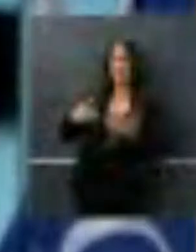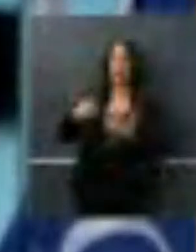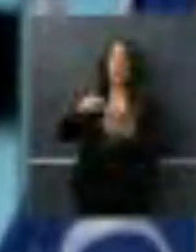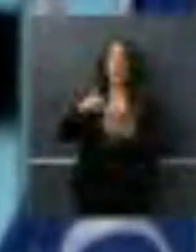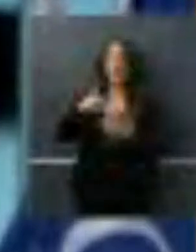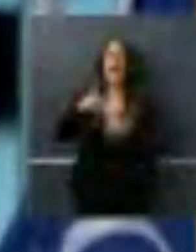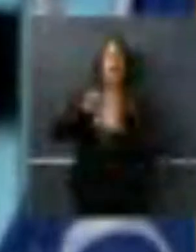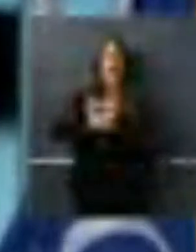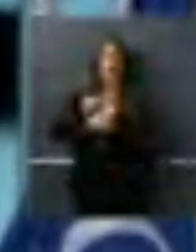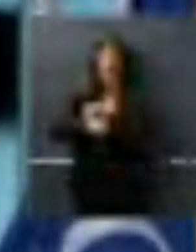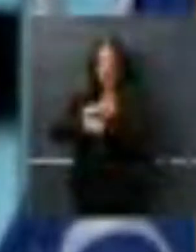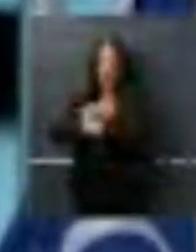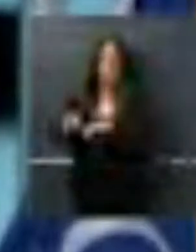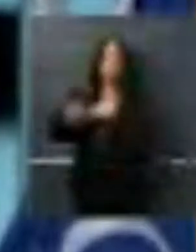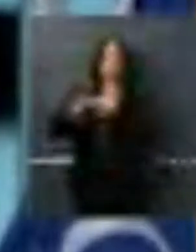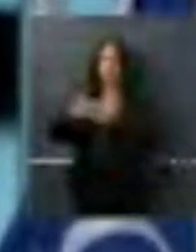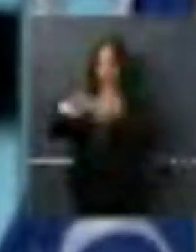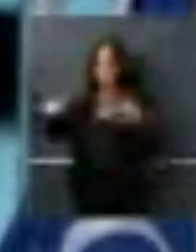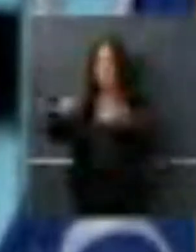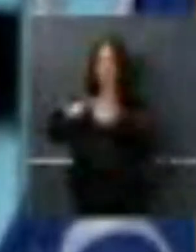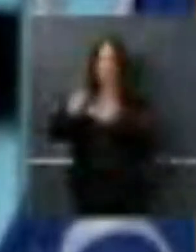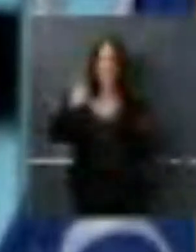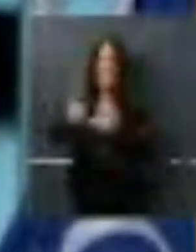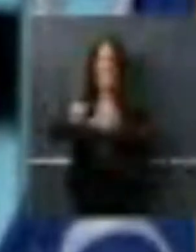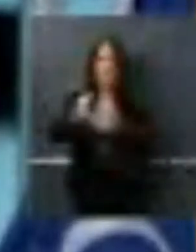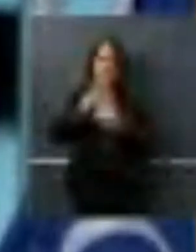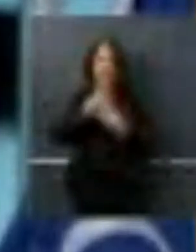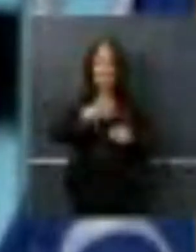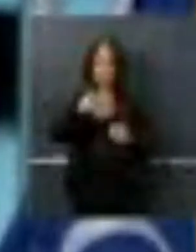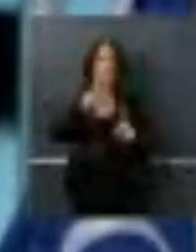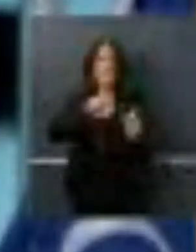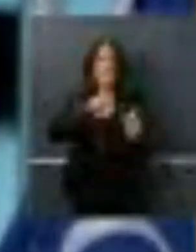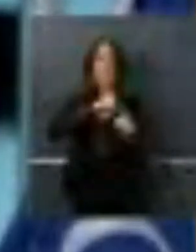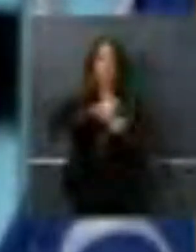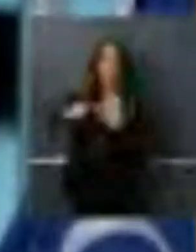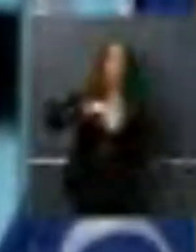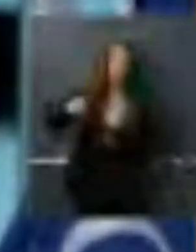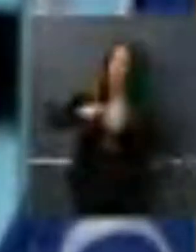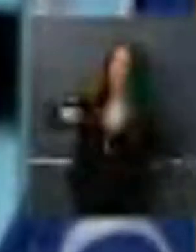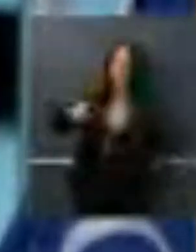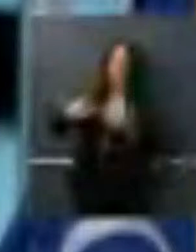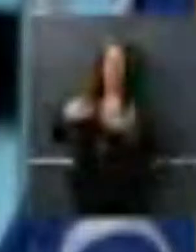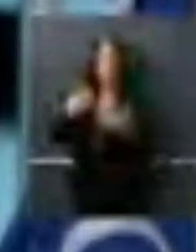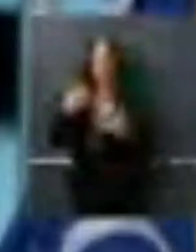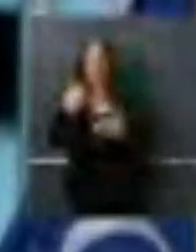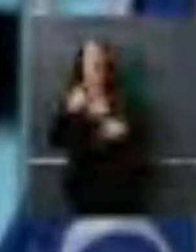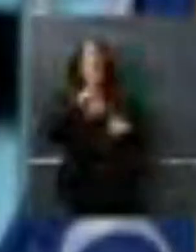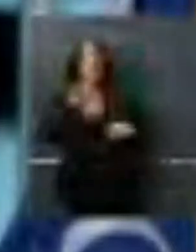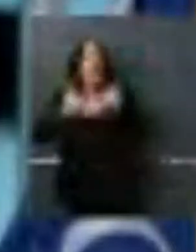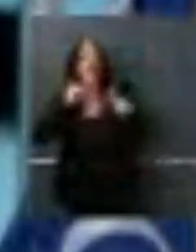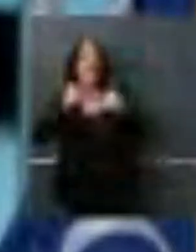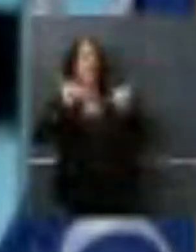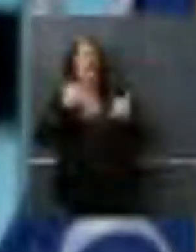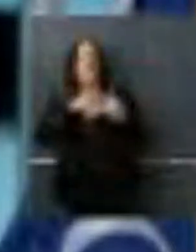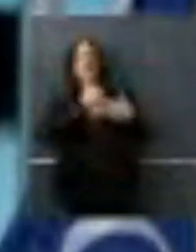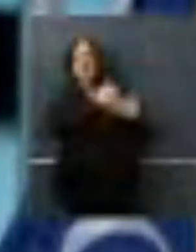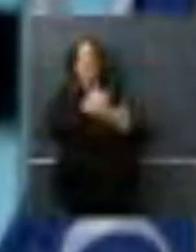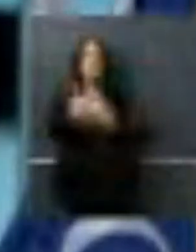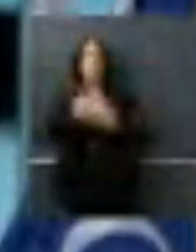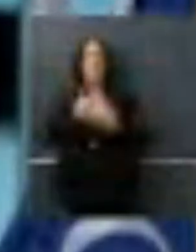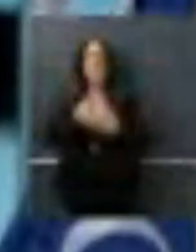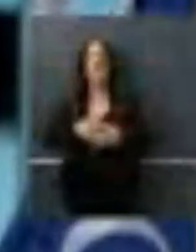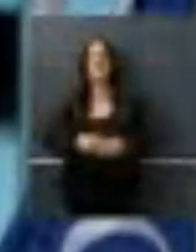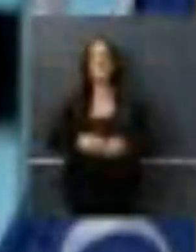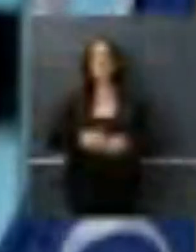7 days a week, not just 5 days a week from 8 till noon. And in that process, we're continuing